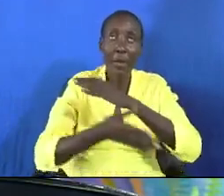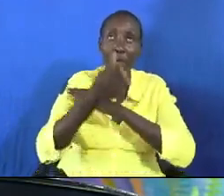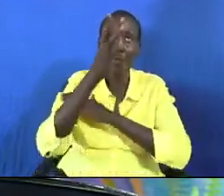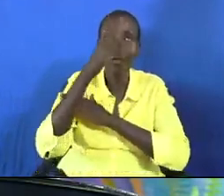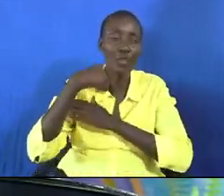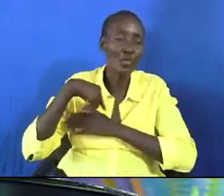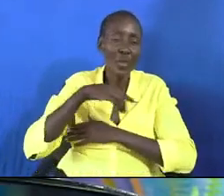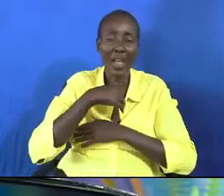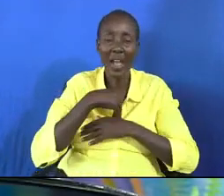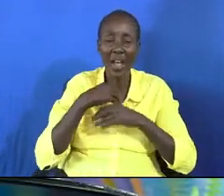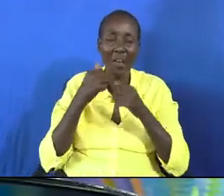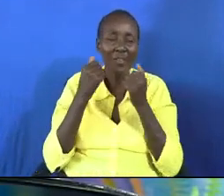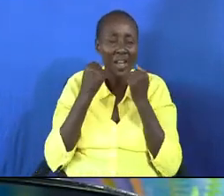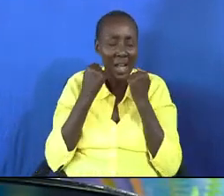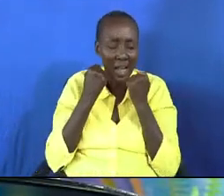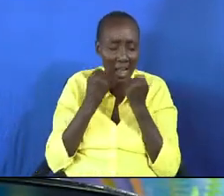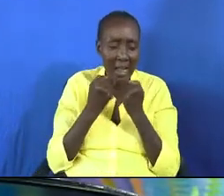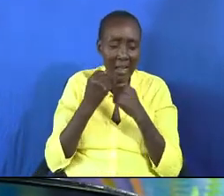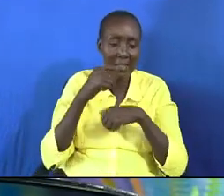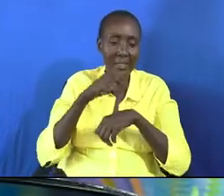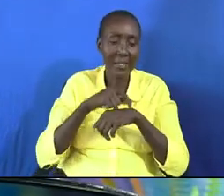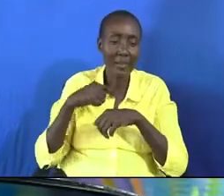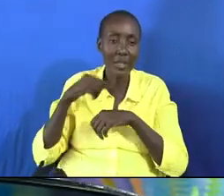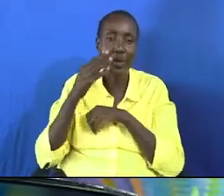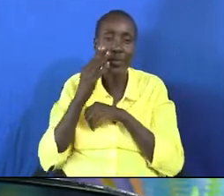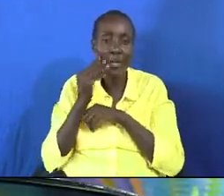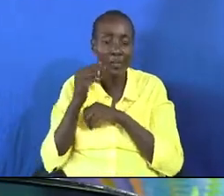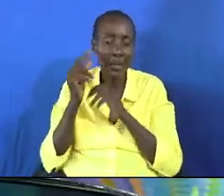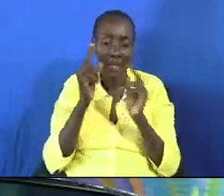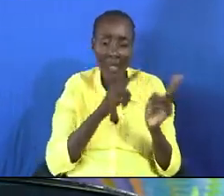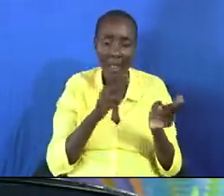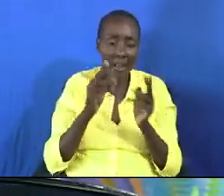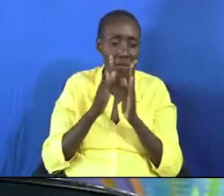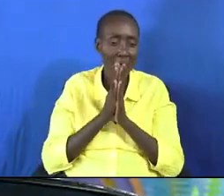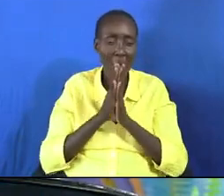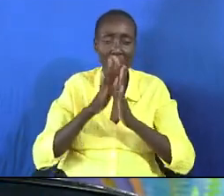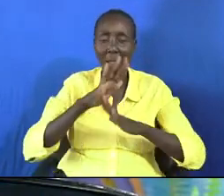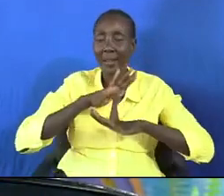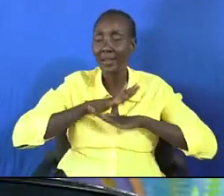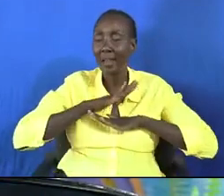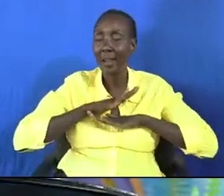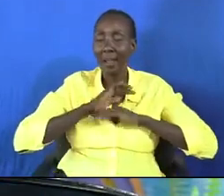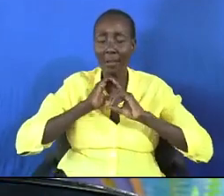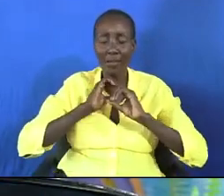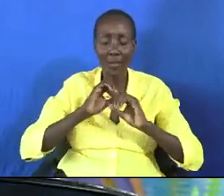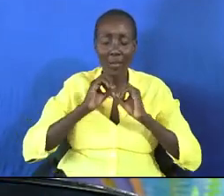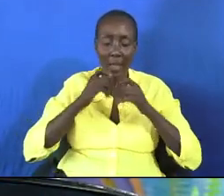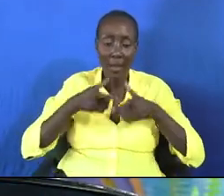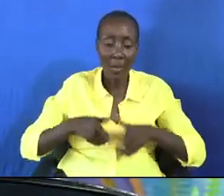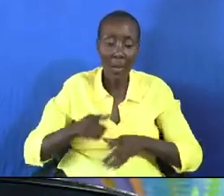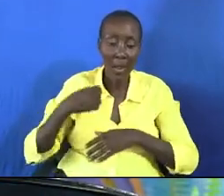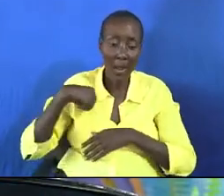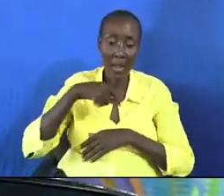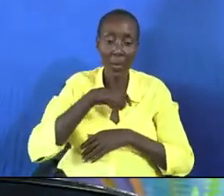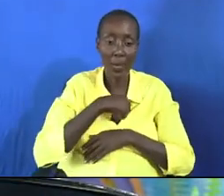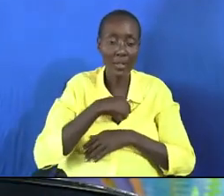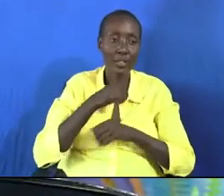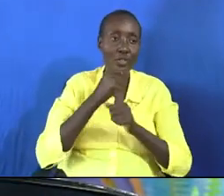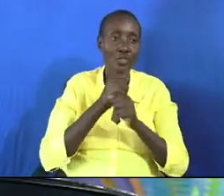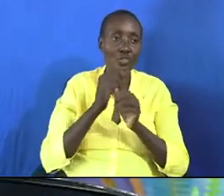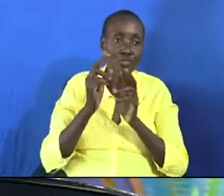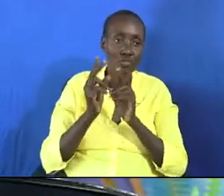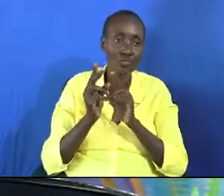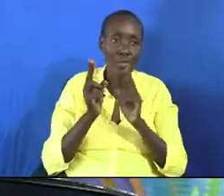through such difficult times that the normal prayers are not going to work. They will allow us to do our